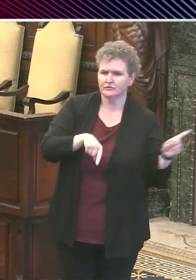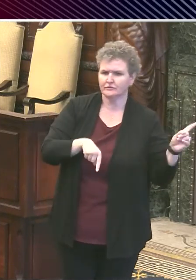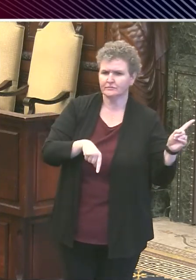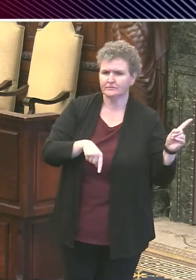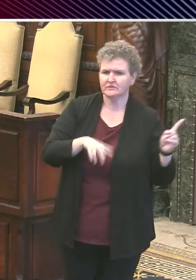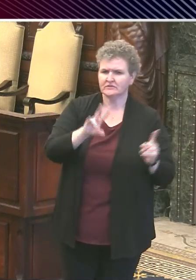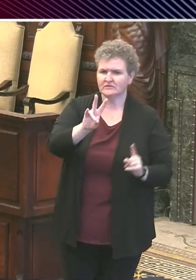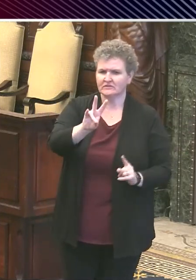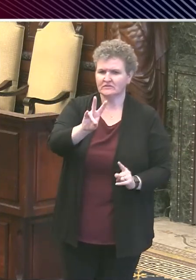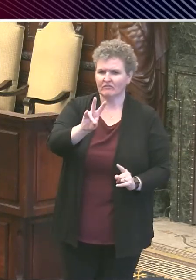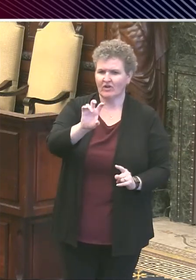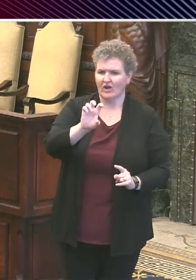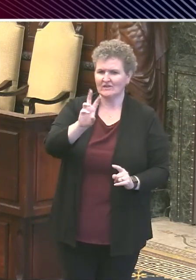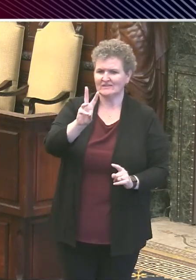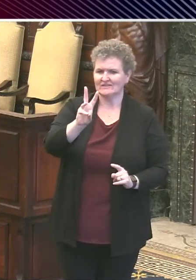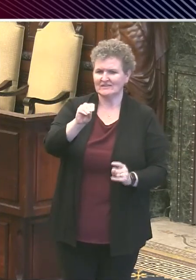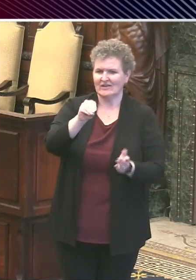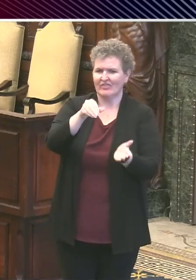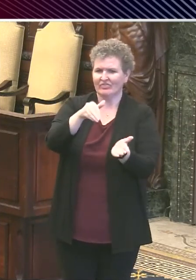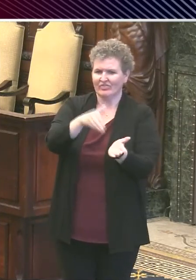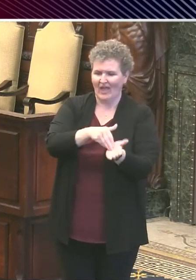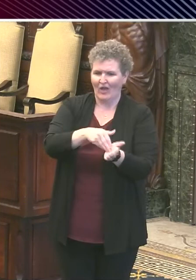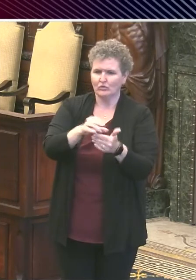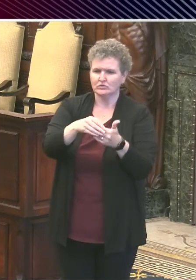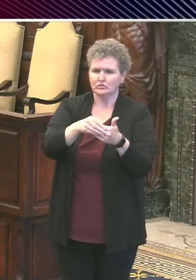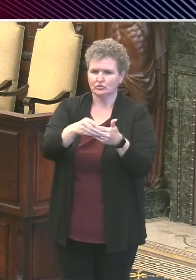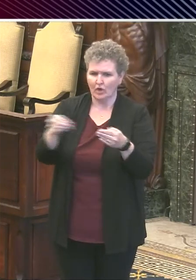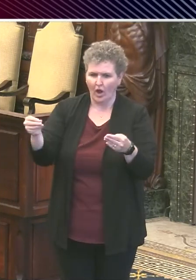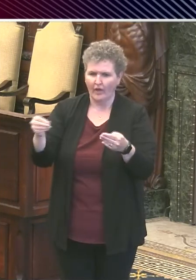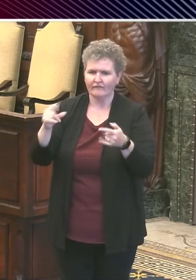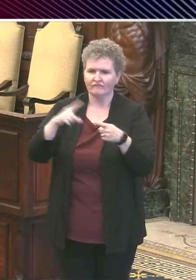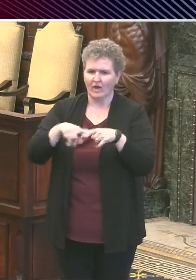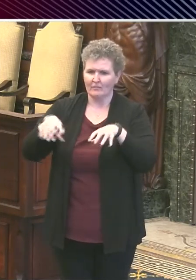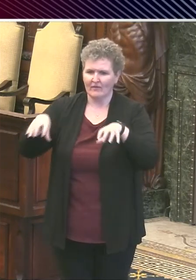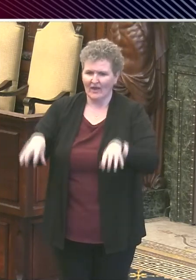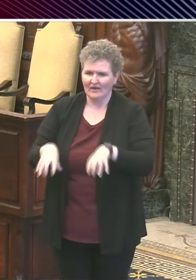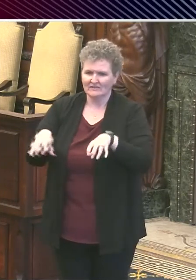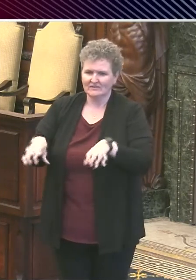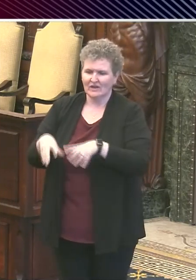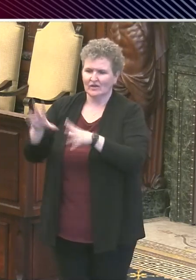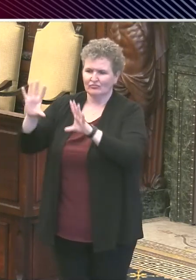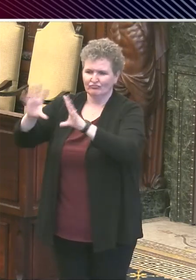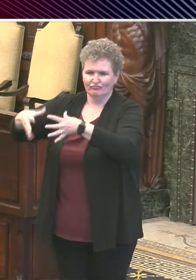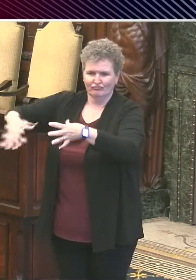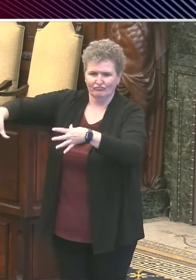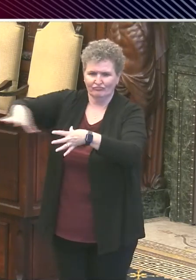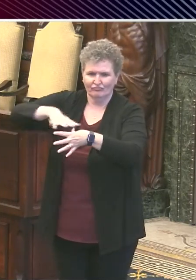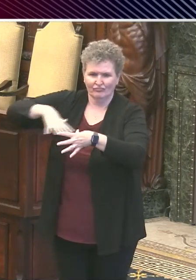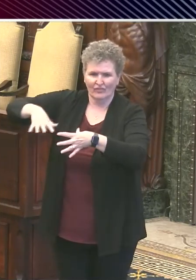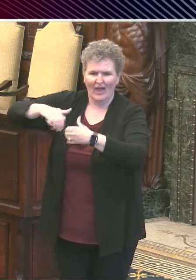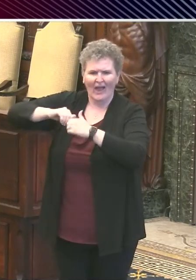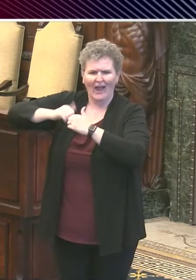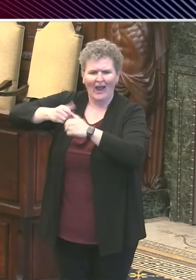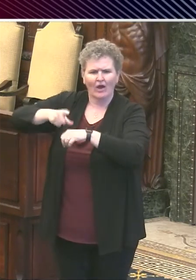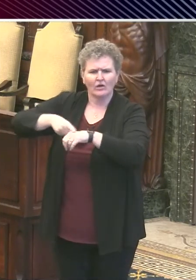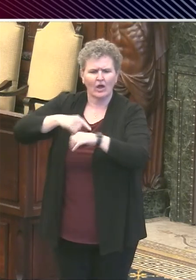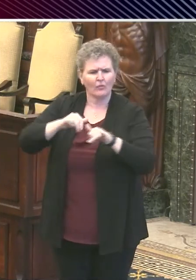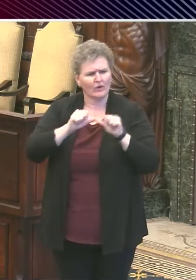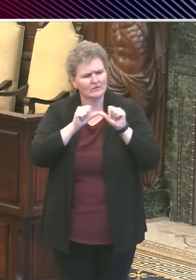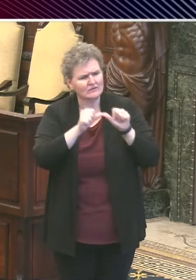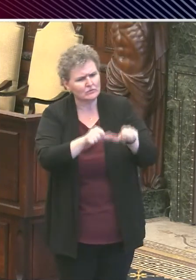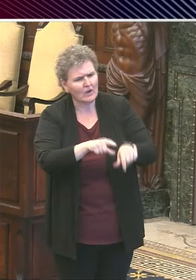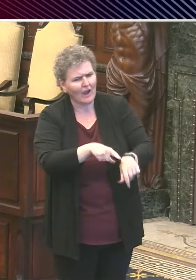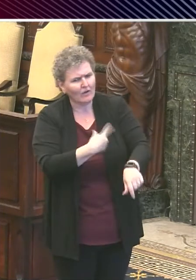development, it includes placement, and a variety of community activities as well as evaluation. And how long will it continue? It'll continue till the end of